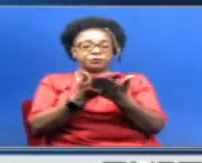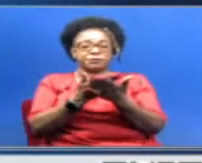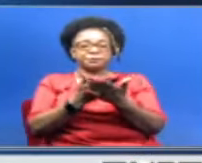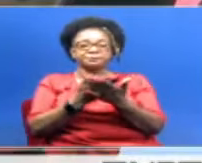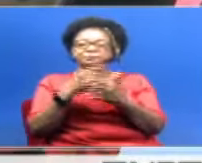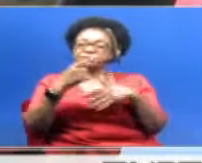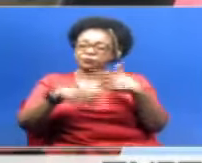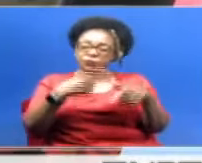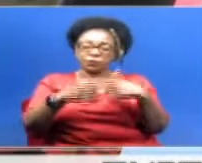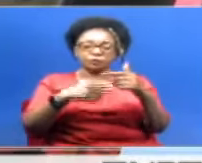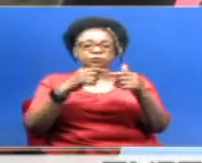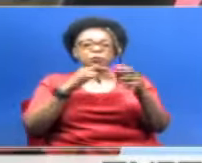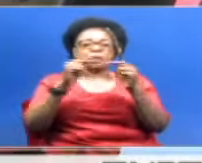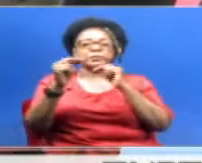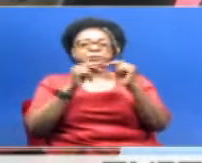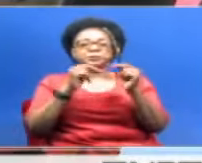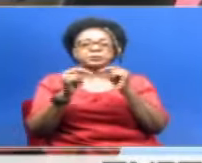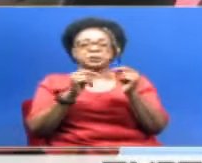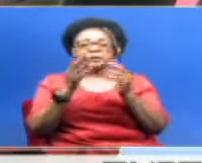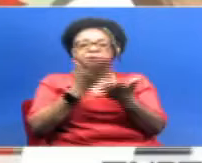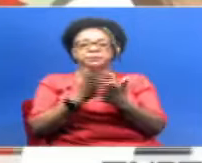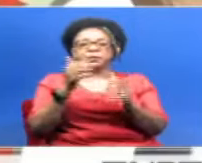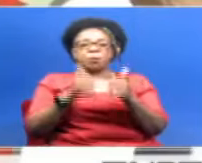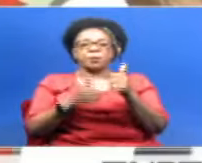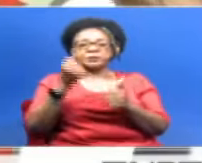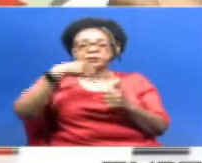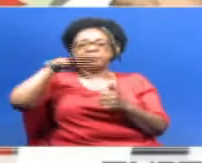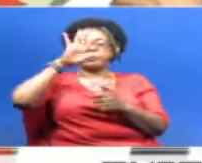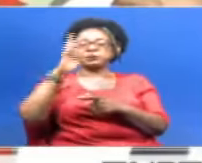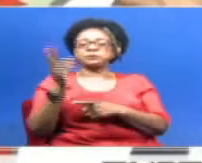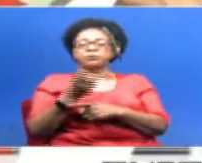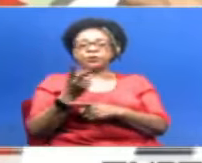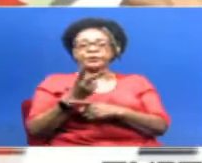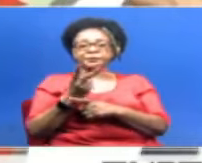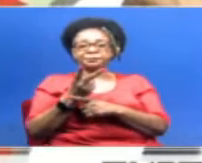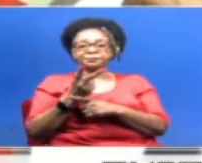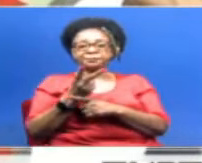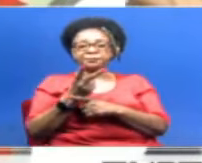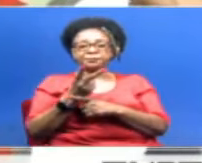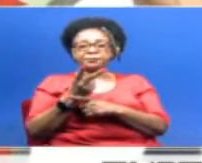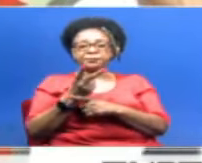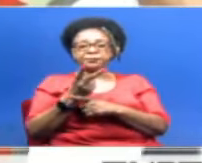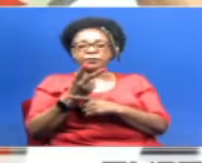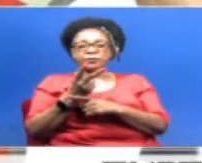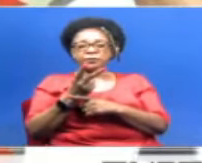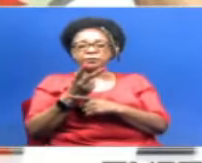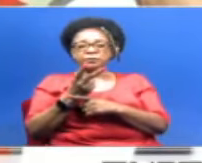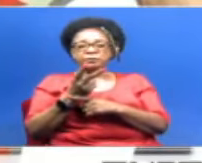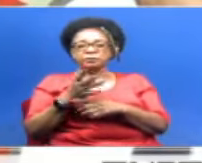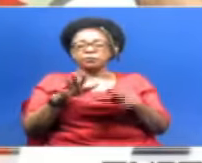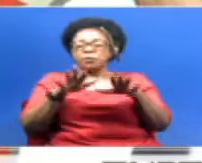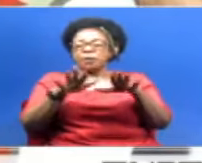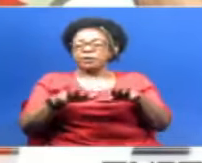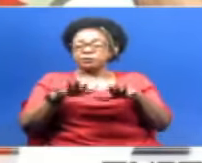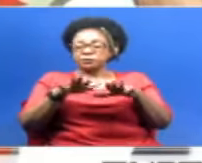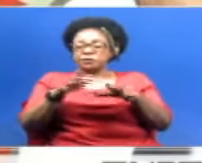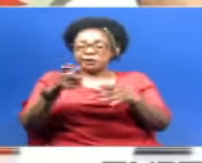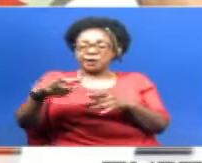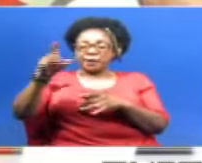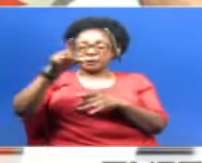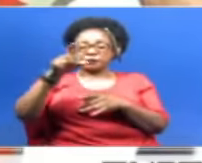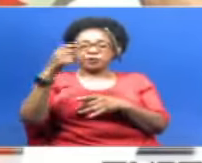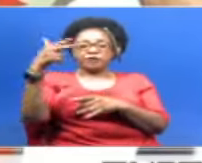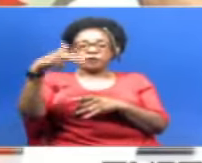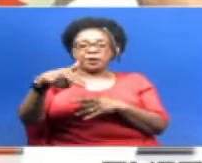with the talks, a move that may have disappointed the two. They cushioned the increase of fuel